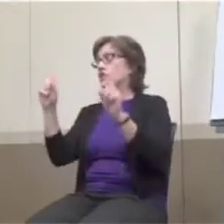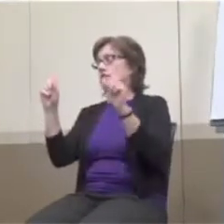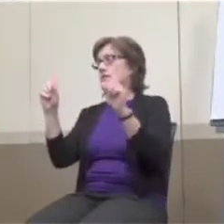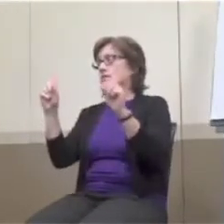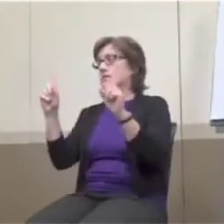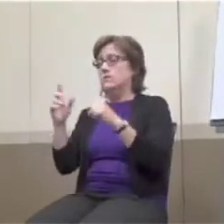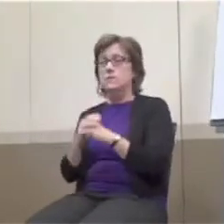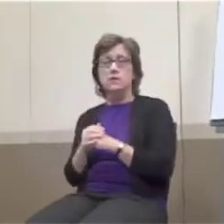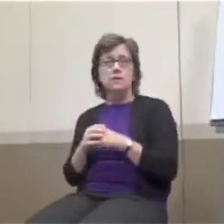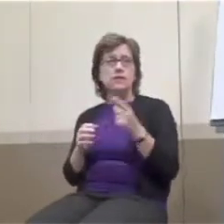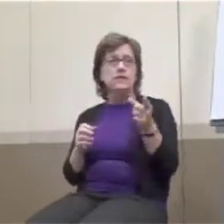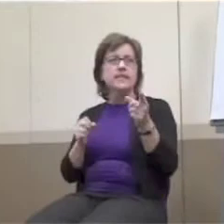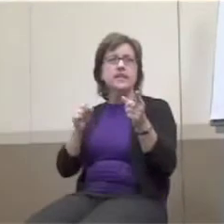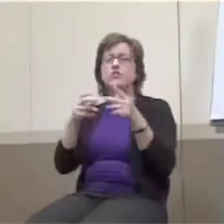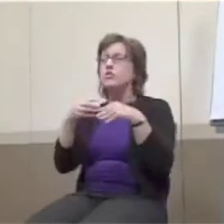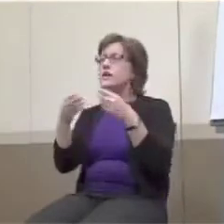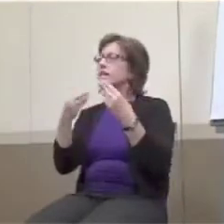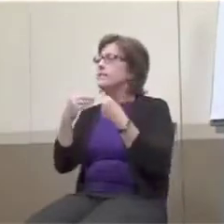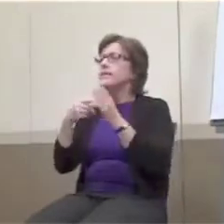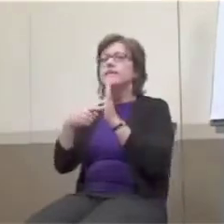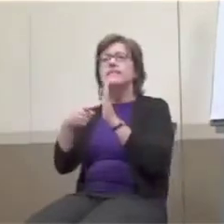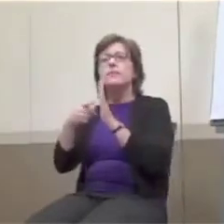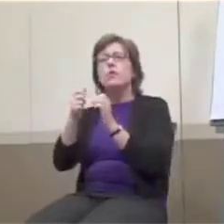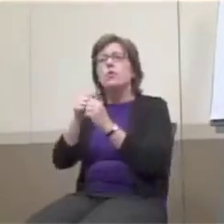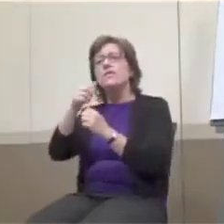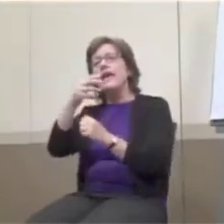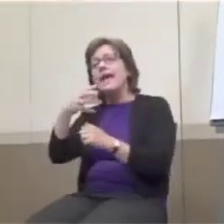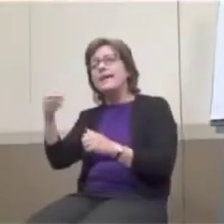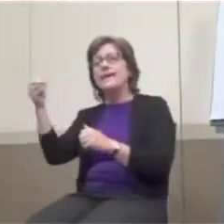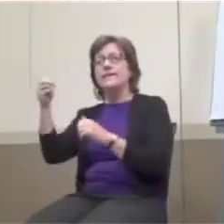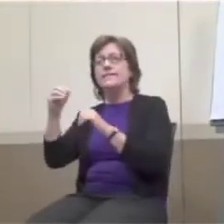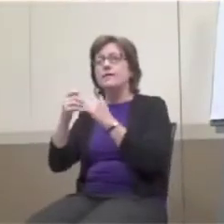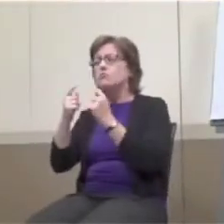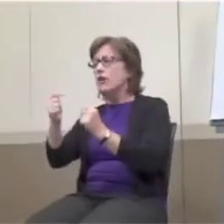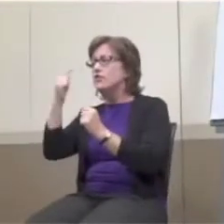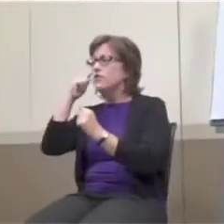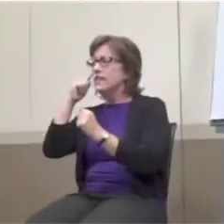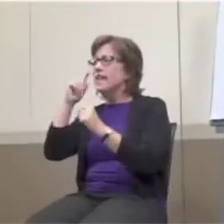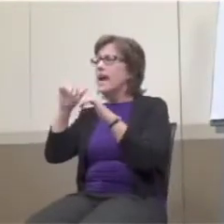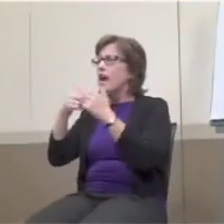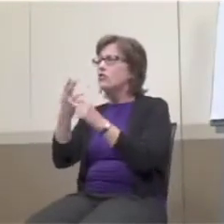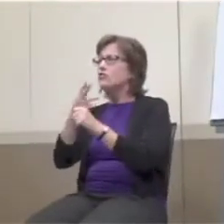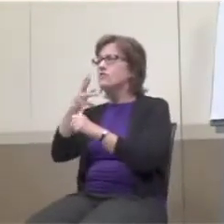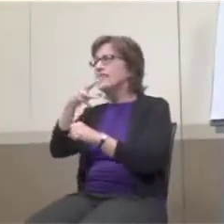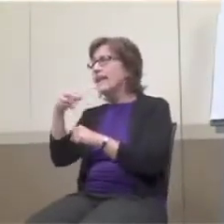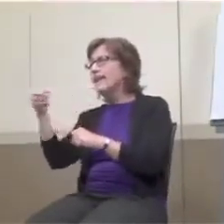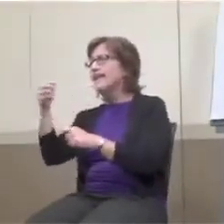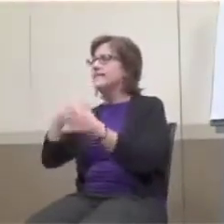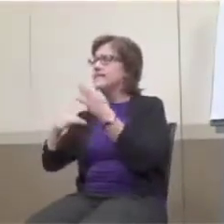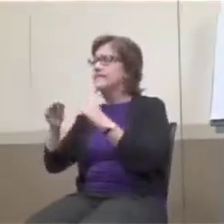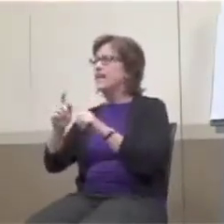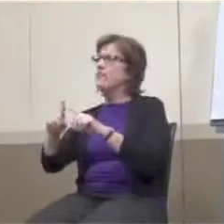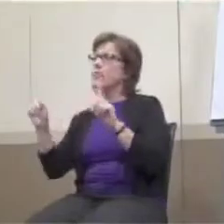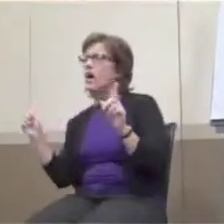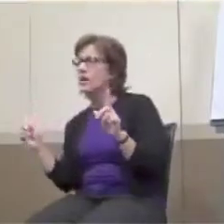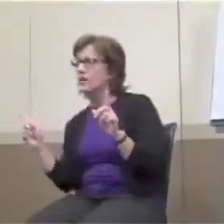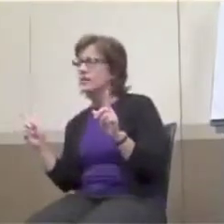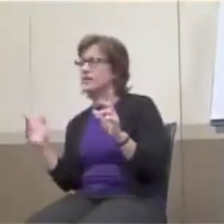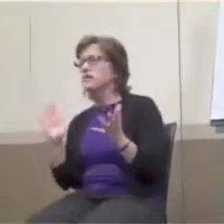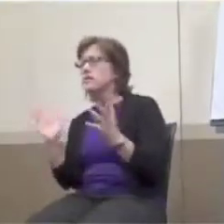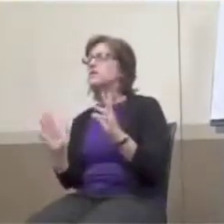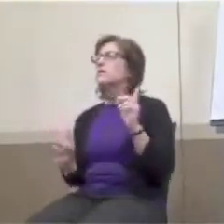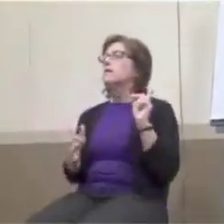give an example with and? Because I'm trying to think in my mind how I would use and instead of but. Okay. So I'll do a simple